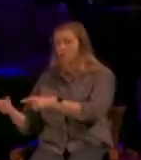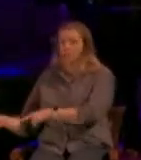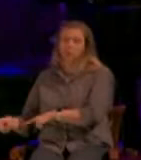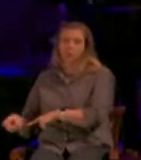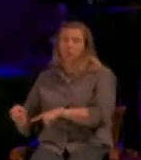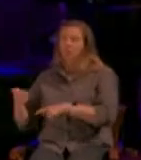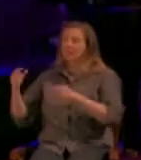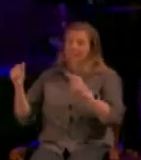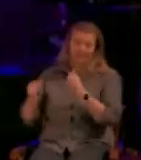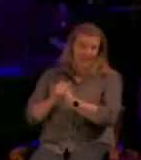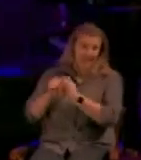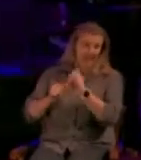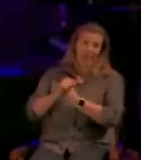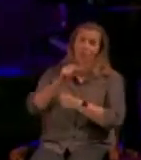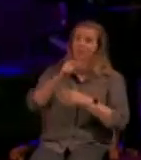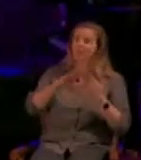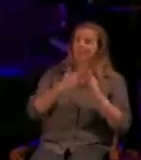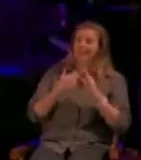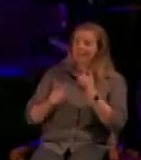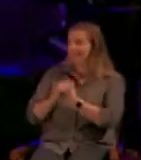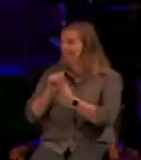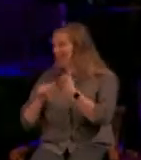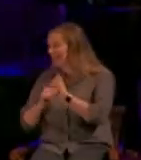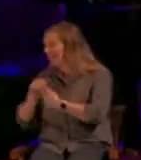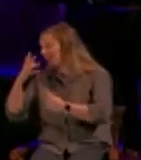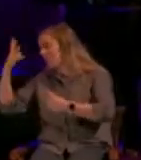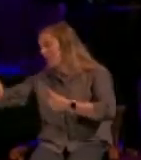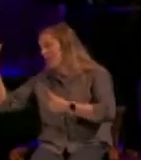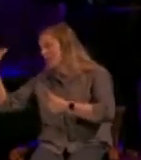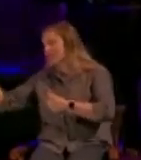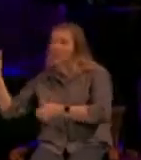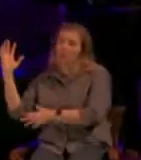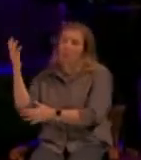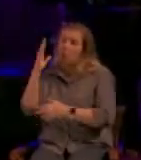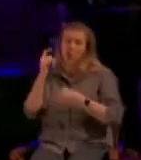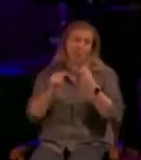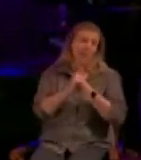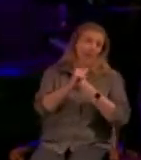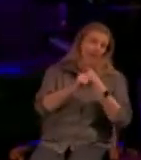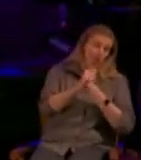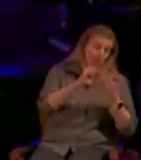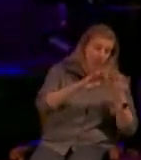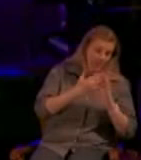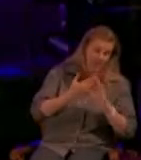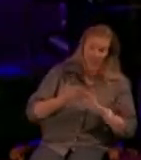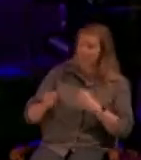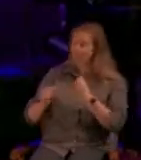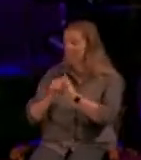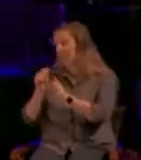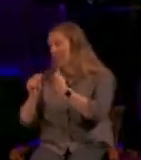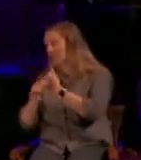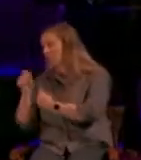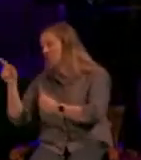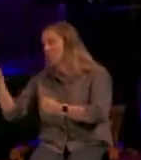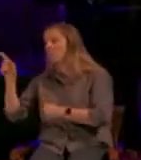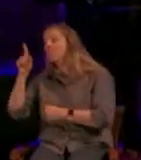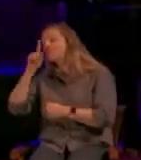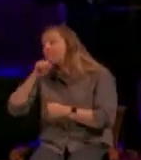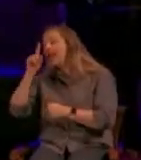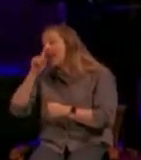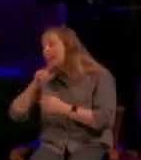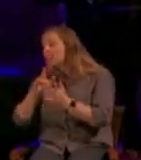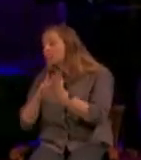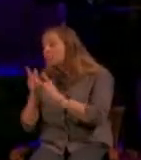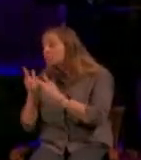danger in the city, danger in the wilderness, danger at sea, danger from false brothers, in toil and